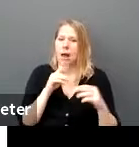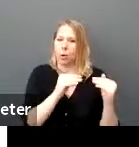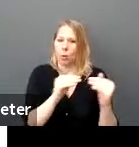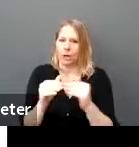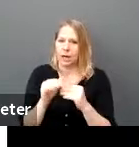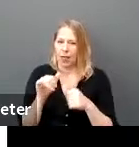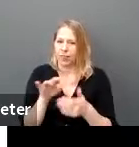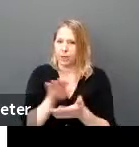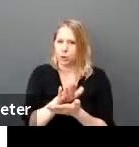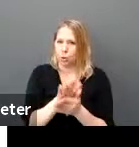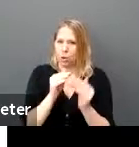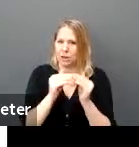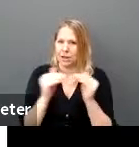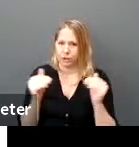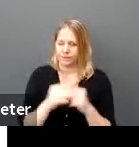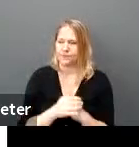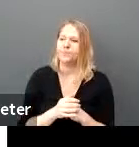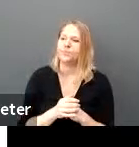well.